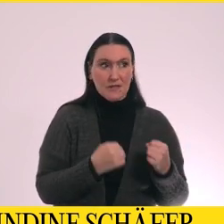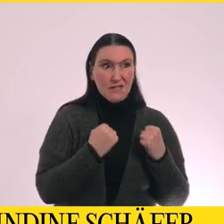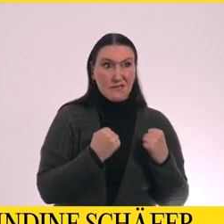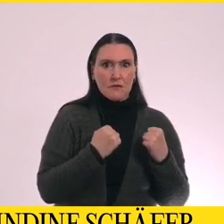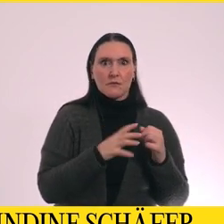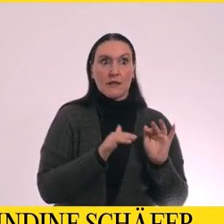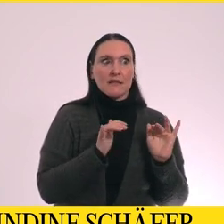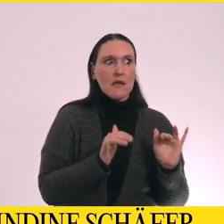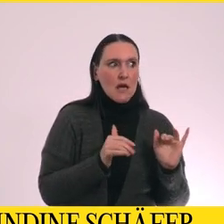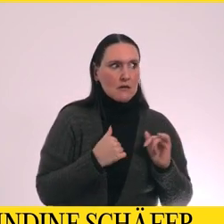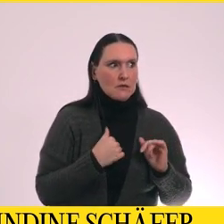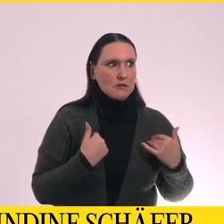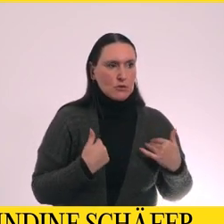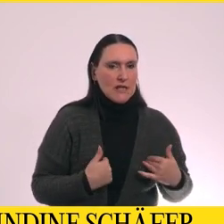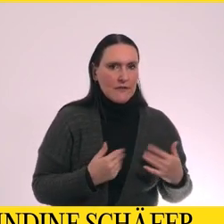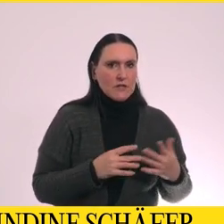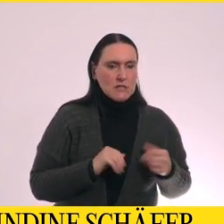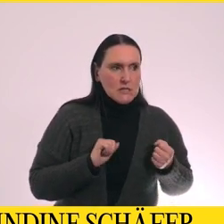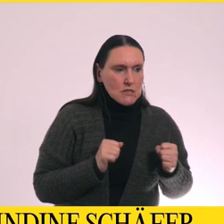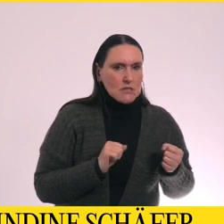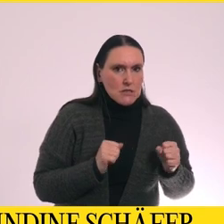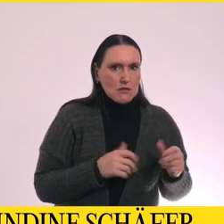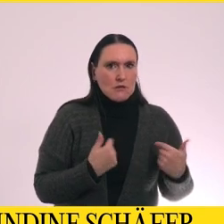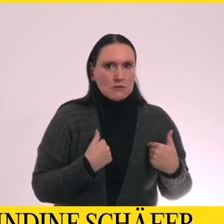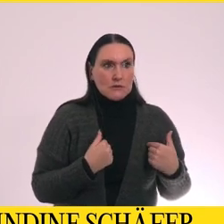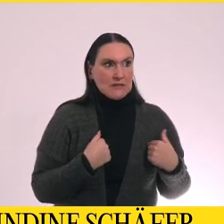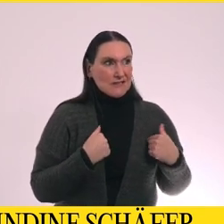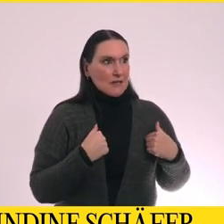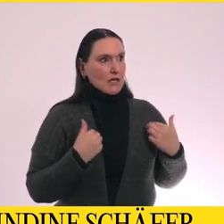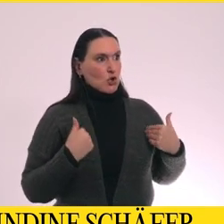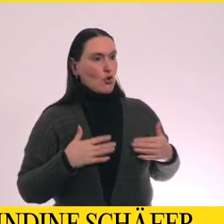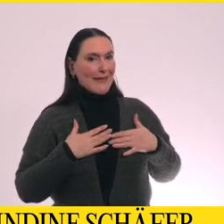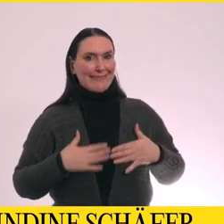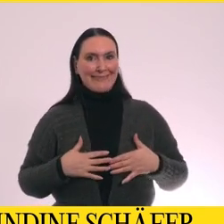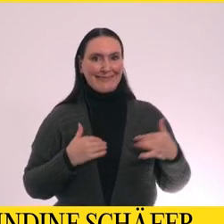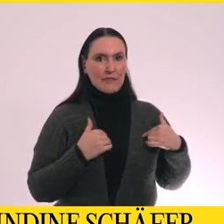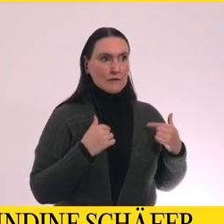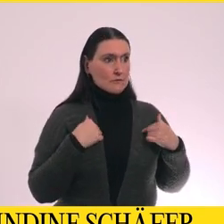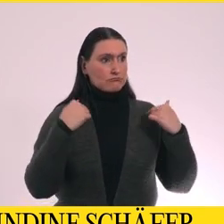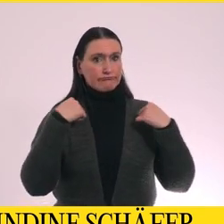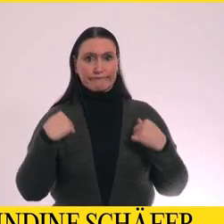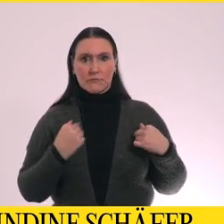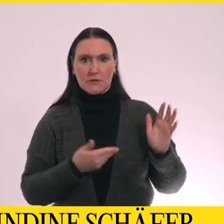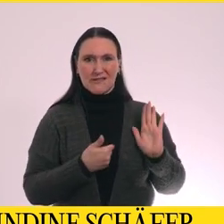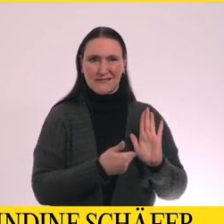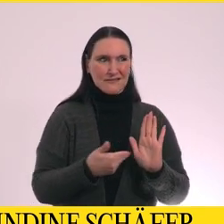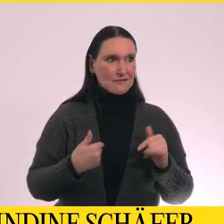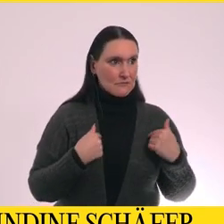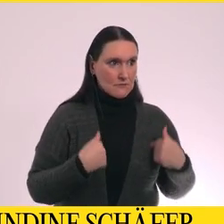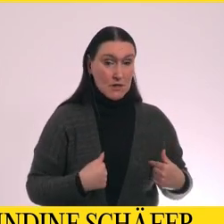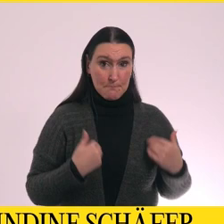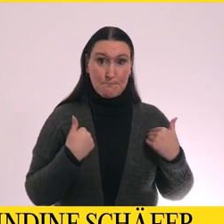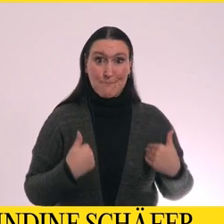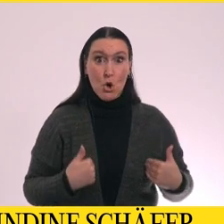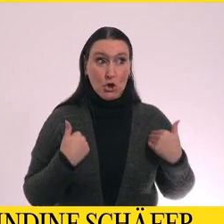and sustaining yourself as a human being on a physical bodily needs, and you know, like